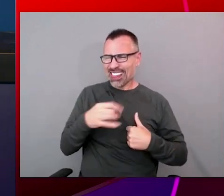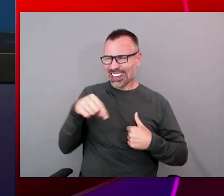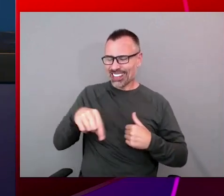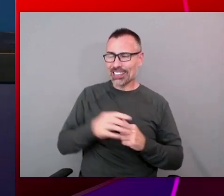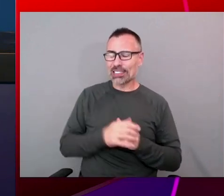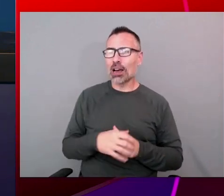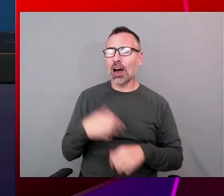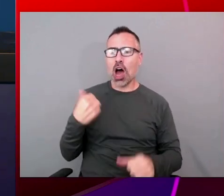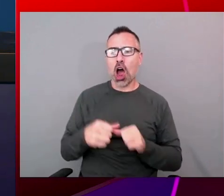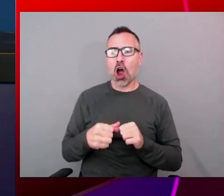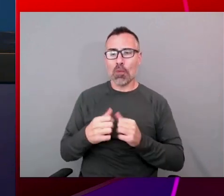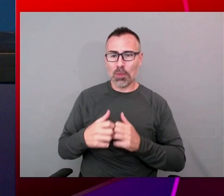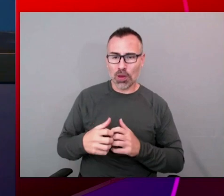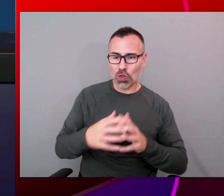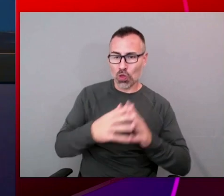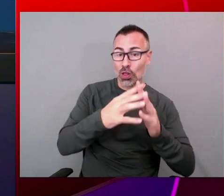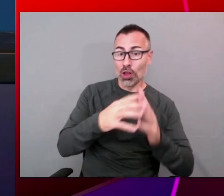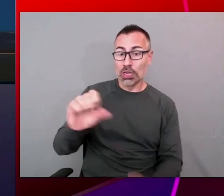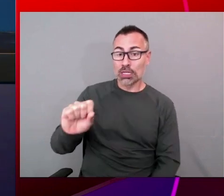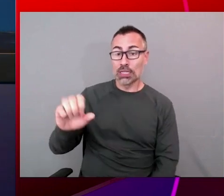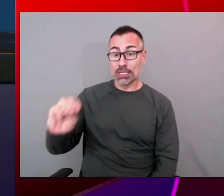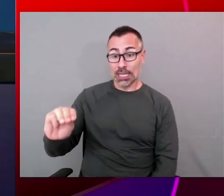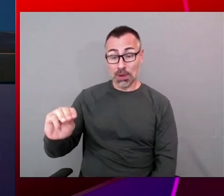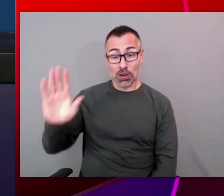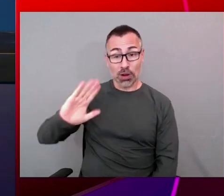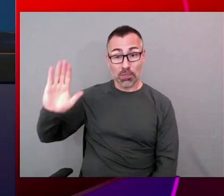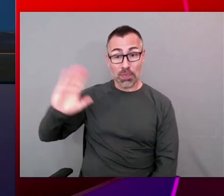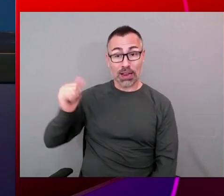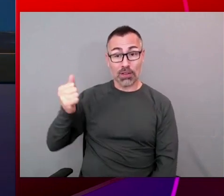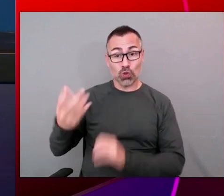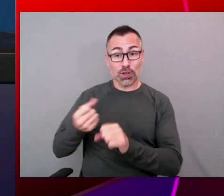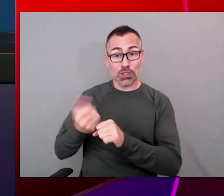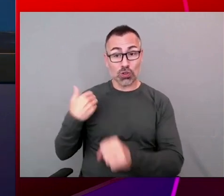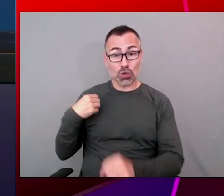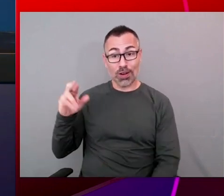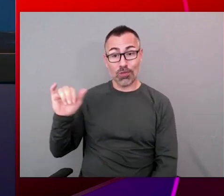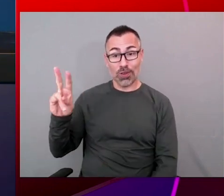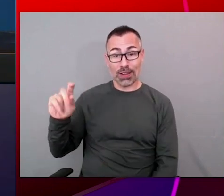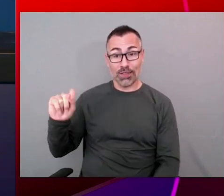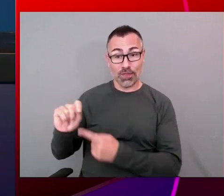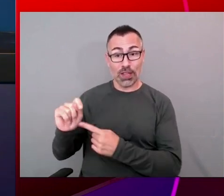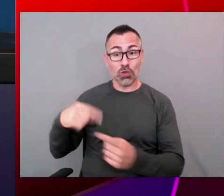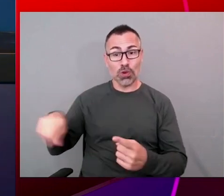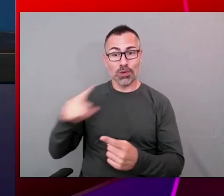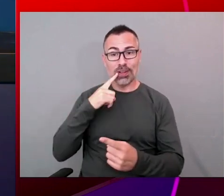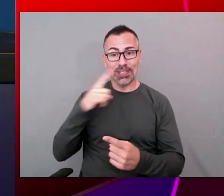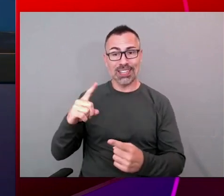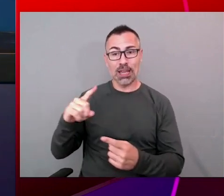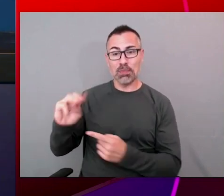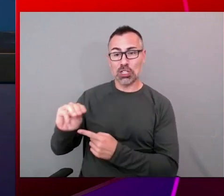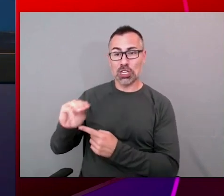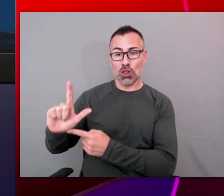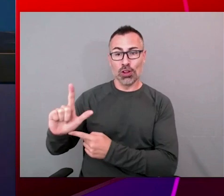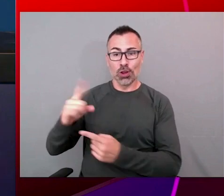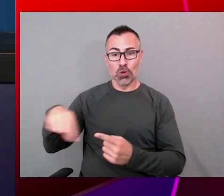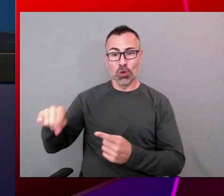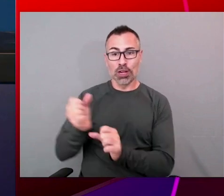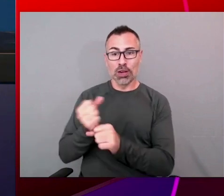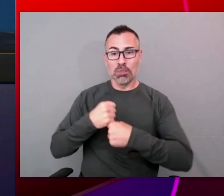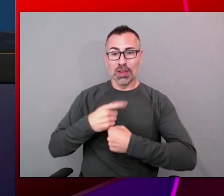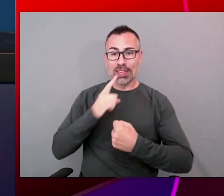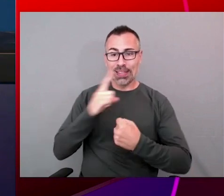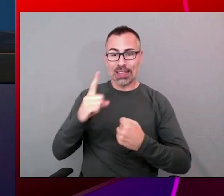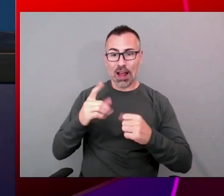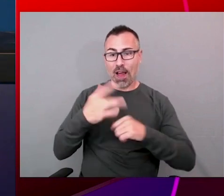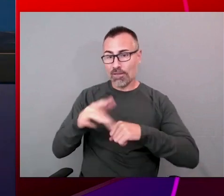of SageMaker, reInvent a few years ago, where it's like, okay, we're going to start democratizing machine learning, right, by giving people the tools that you don't